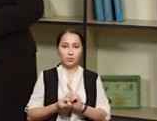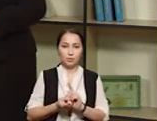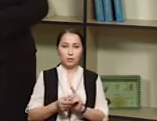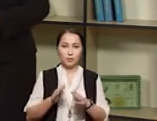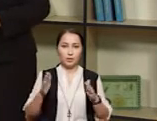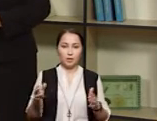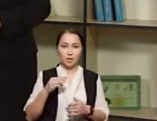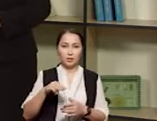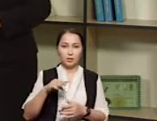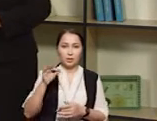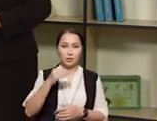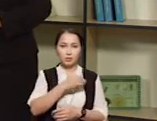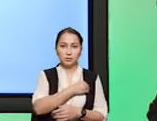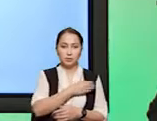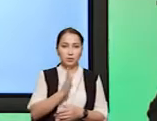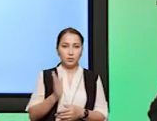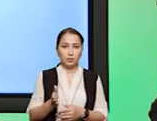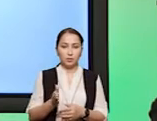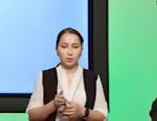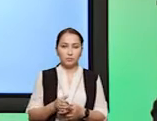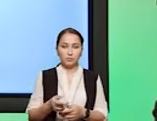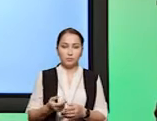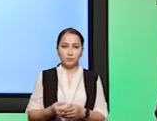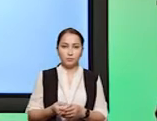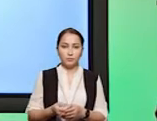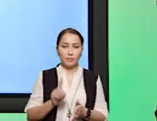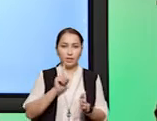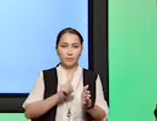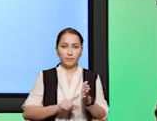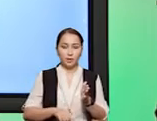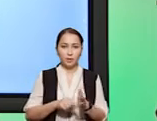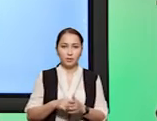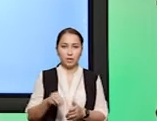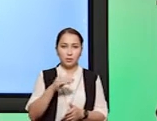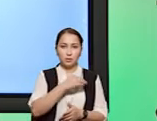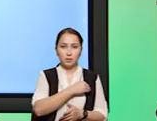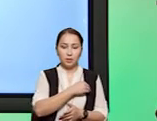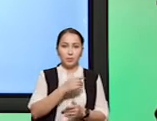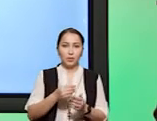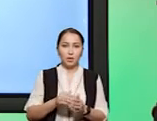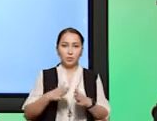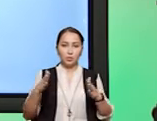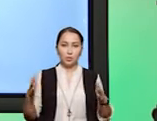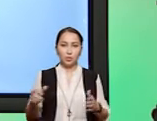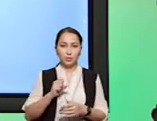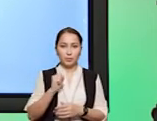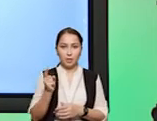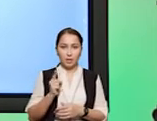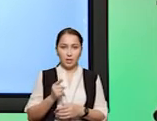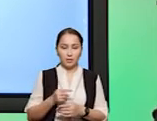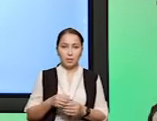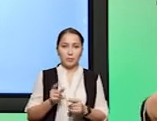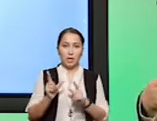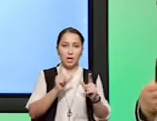T temperatura ekan. Demak, haqiqatdan ham temperatura ortganda gaz